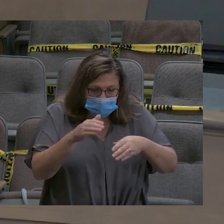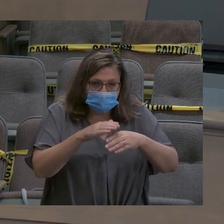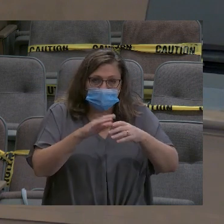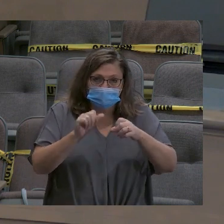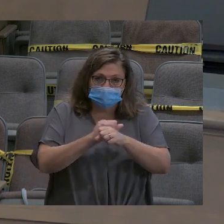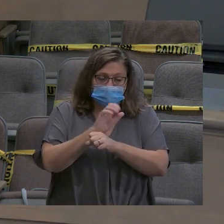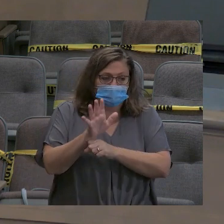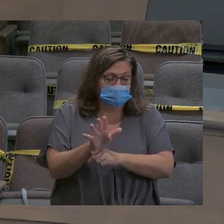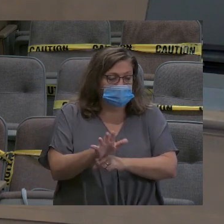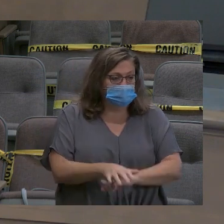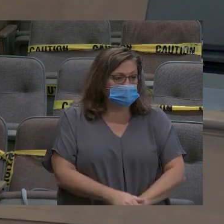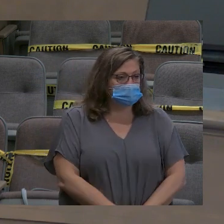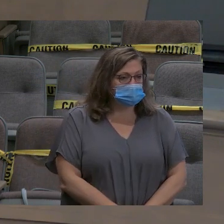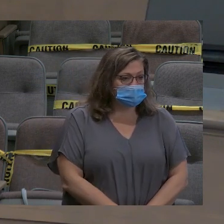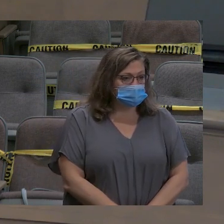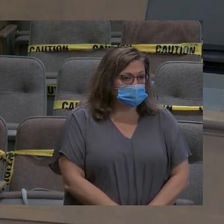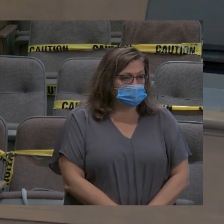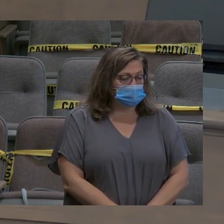COVID-19.